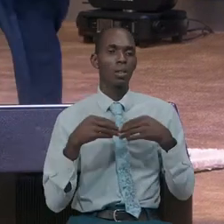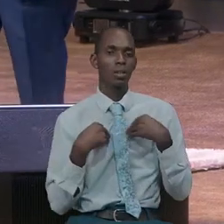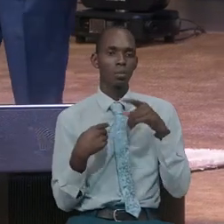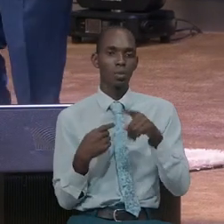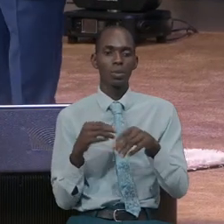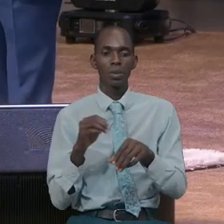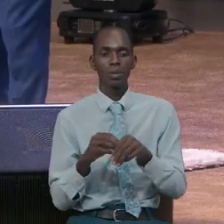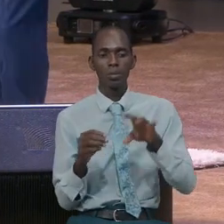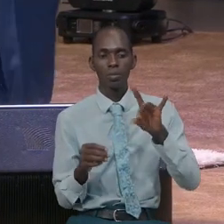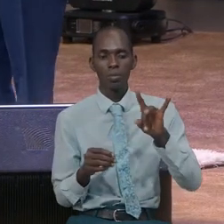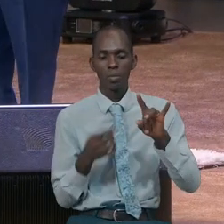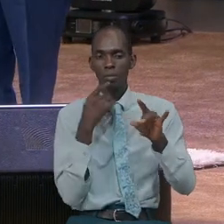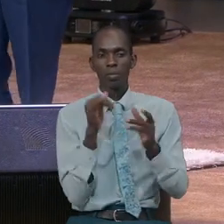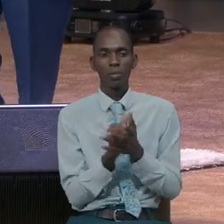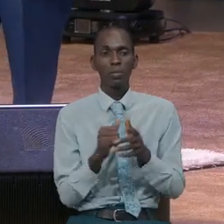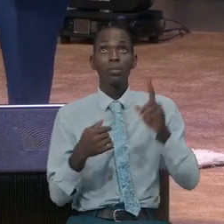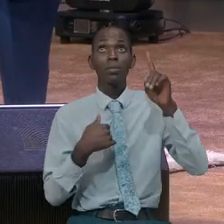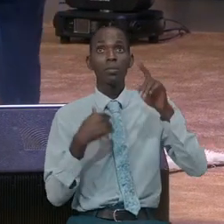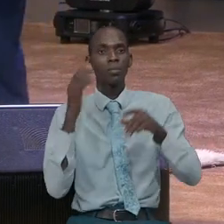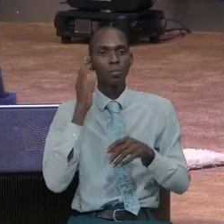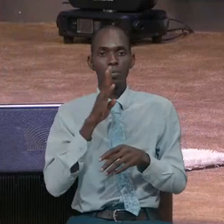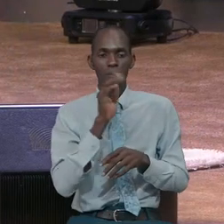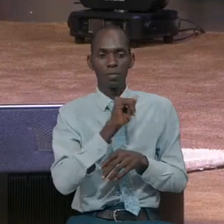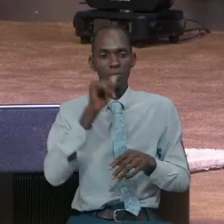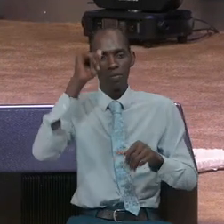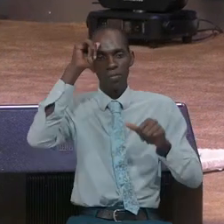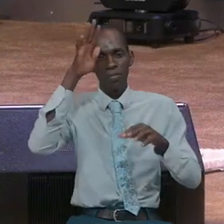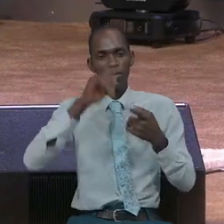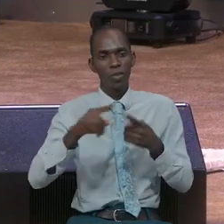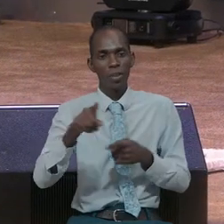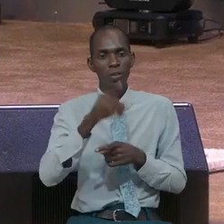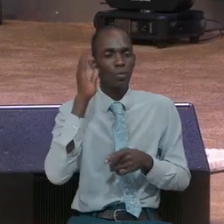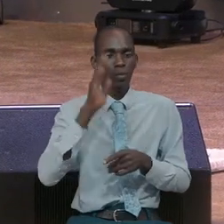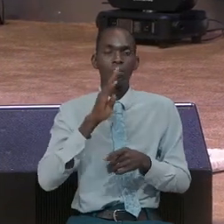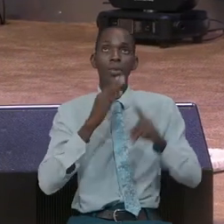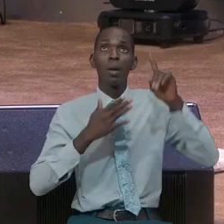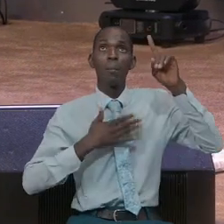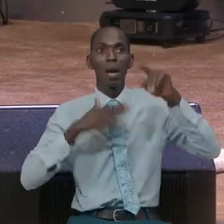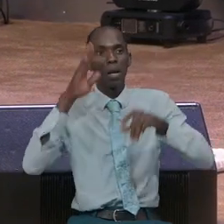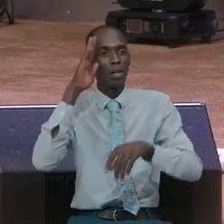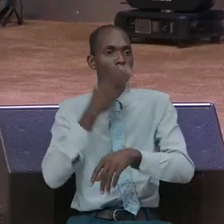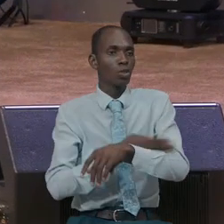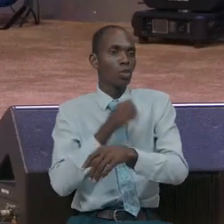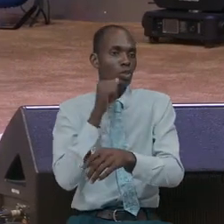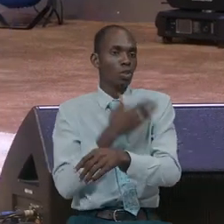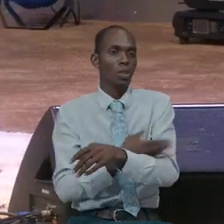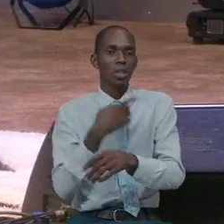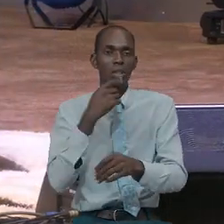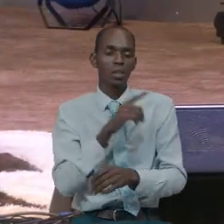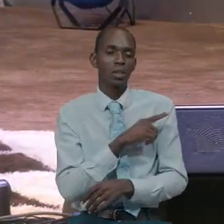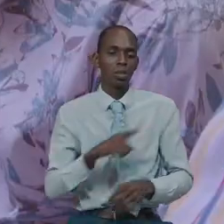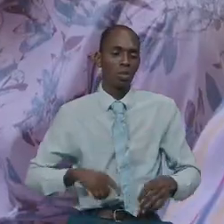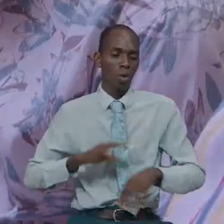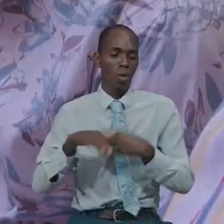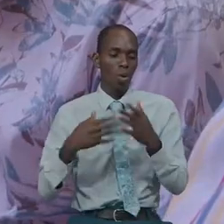verse 18, and I will be a father unto you, and ye shall be my sons and daughters, says the Lord Almighty.